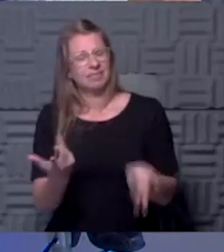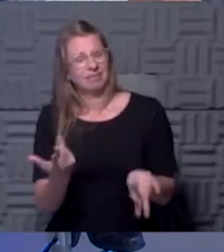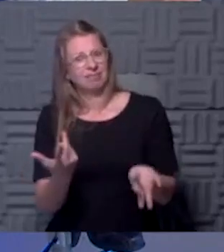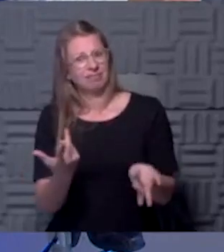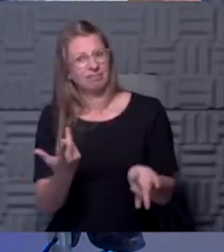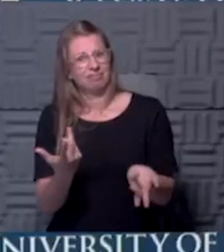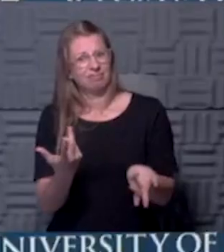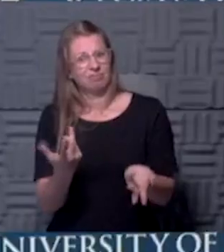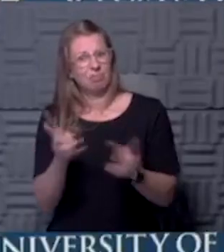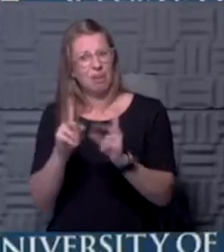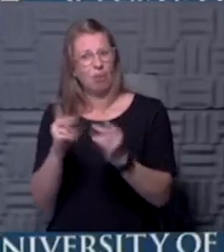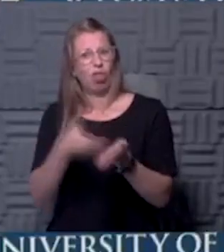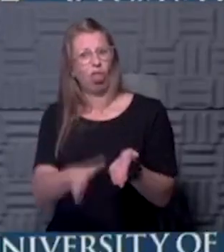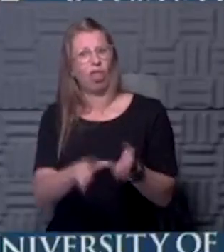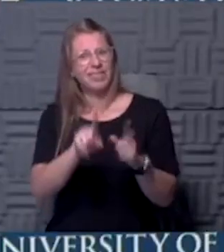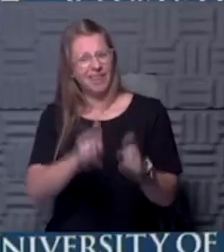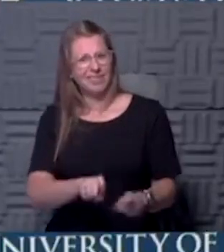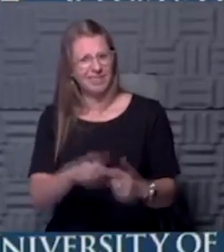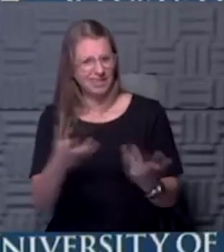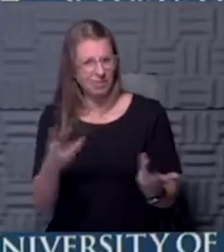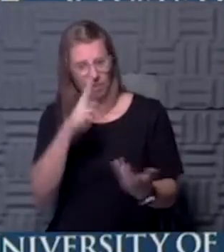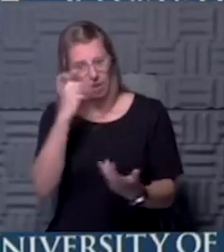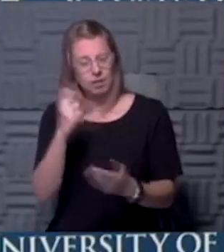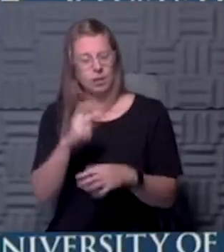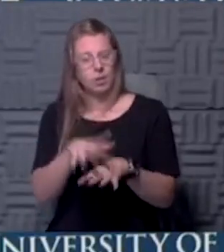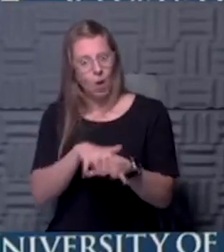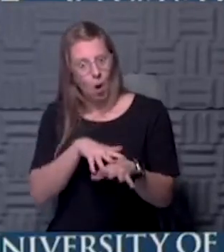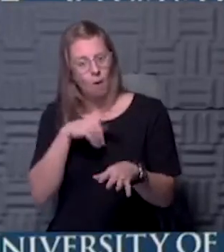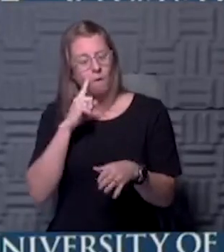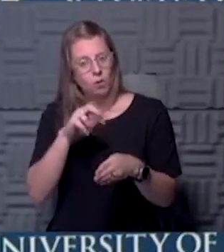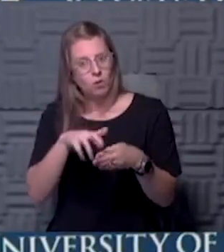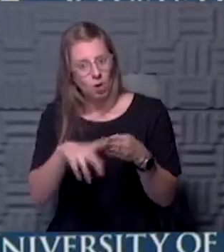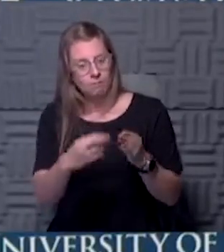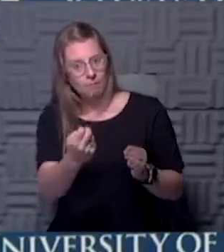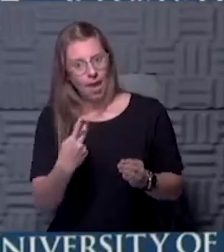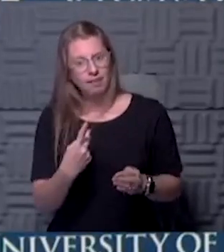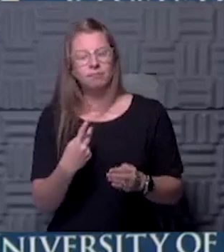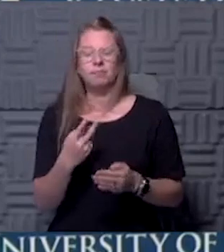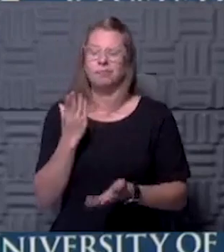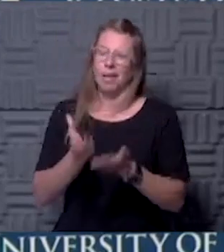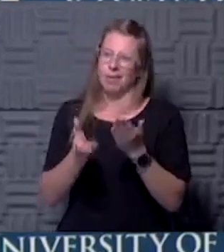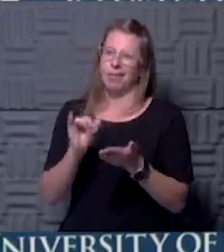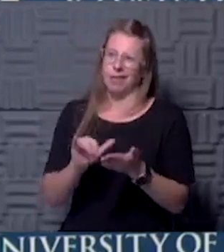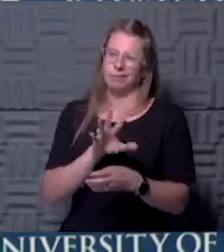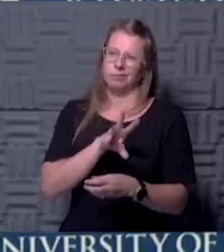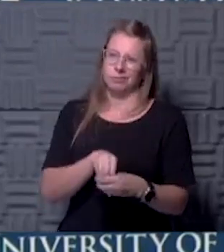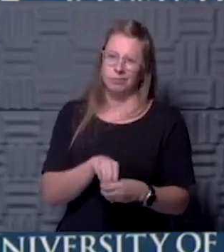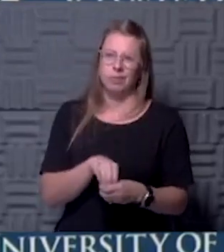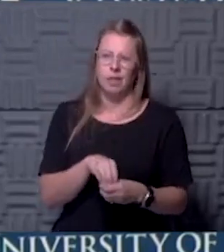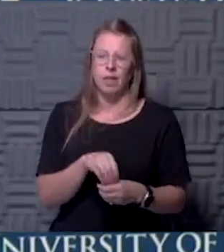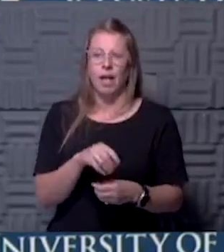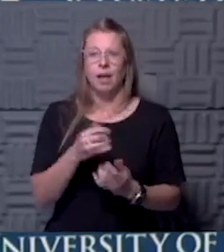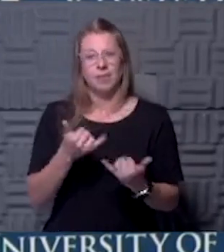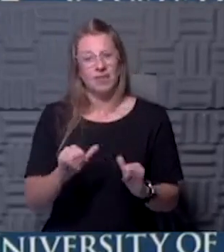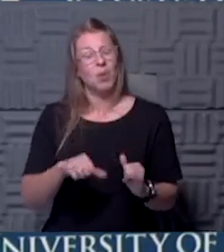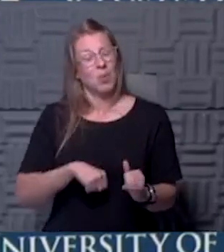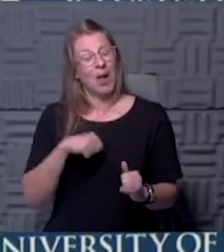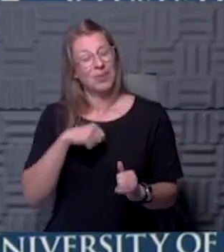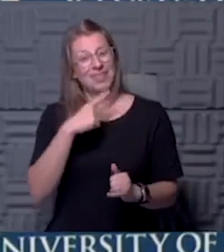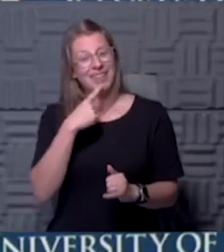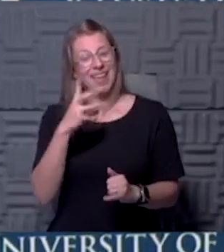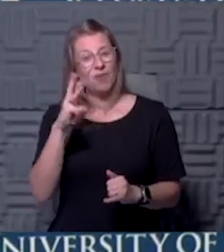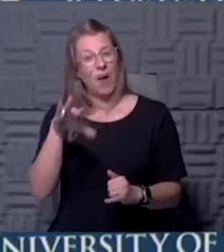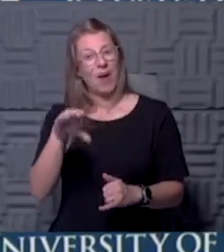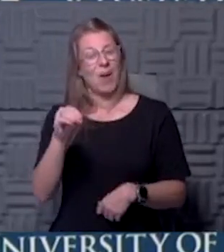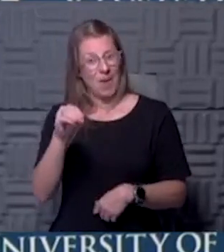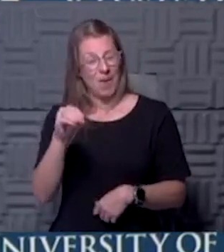people to get tested? You know, it may be part of it. I am still proud to say that in Wyandotte